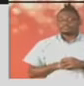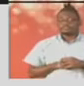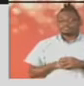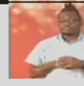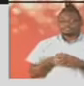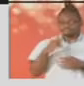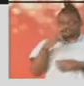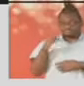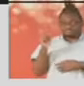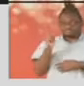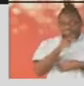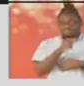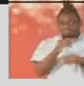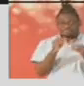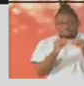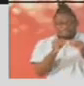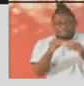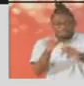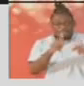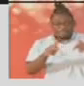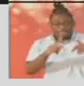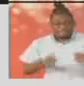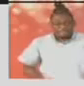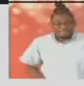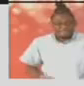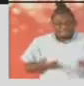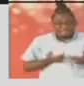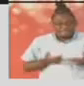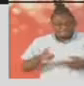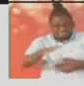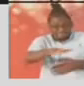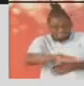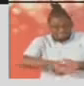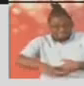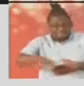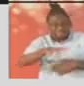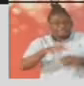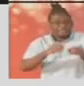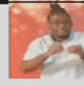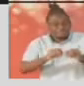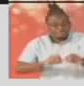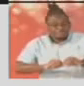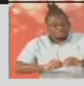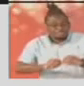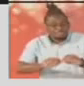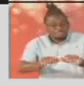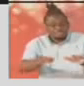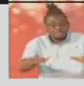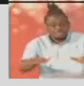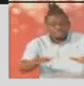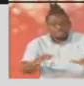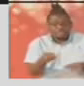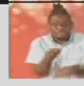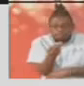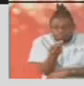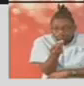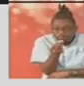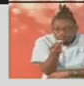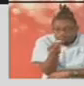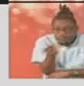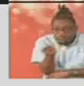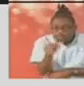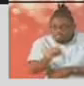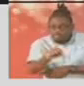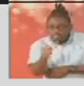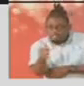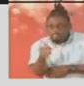which are highly populated and along road networks which have population settlement, with a few cases spread across other parts of the